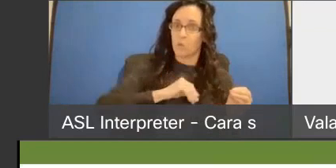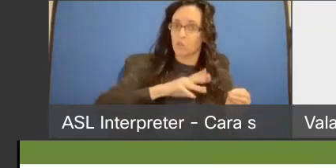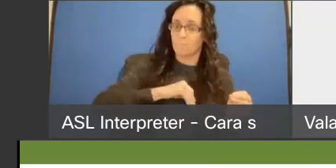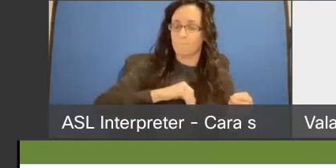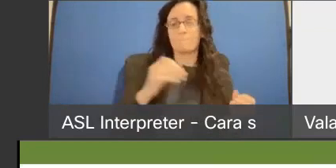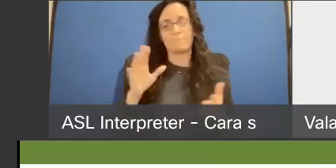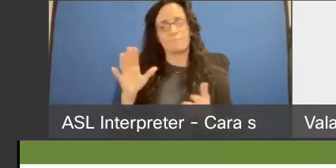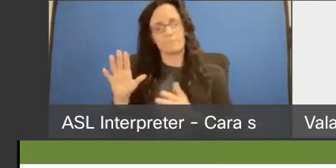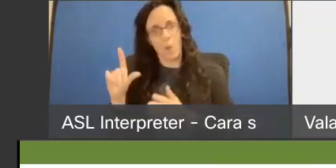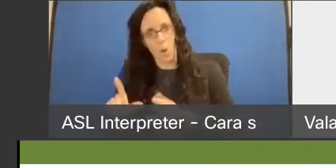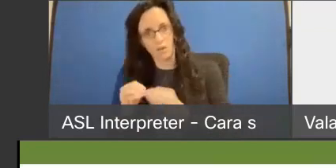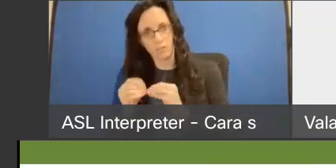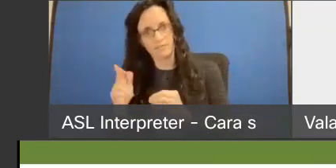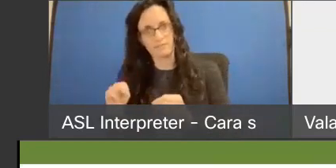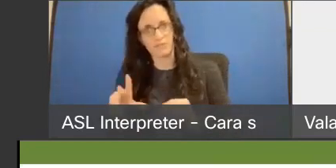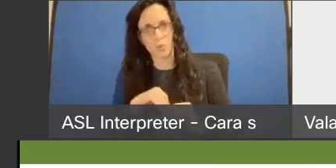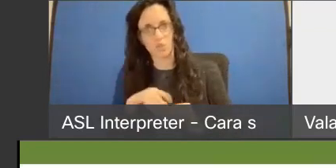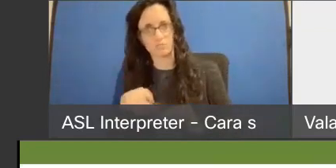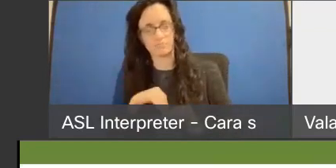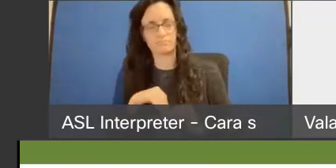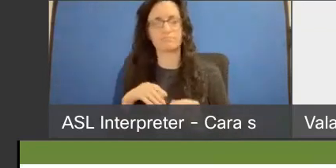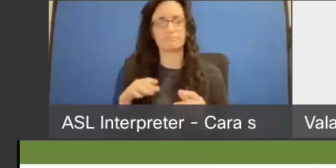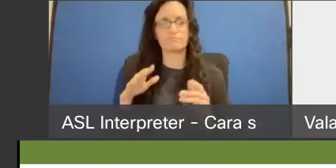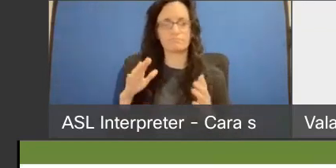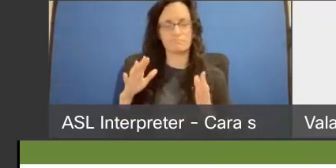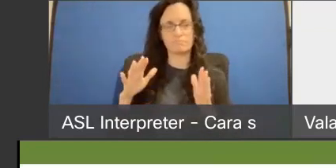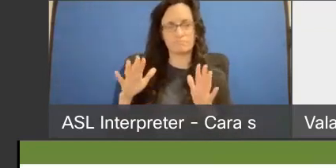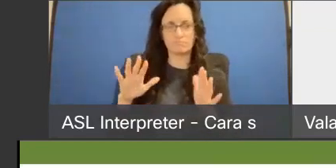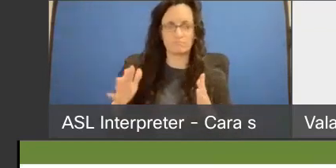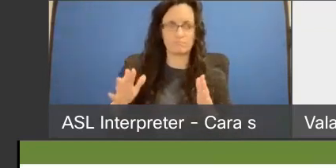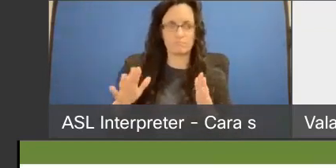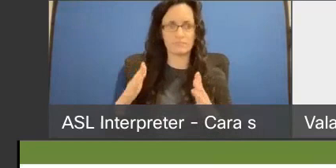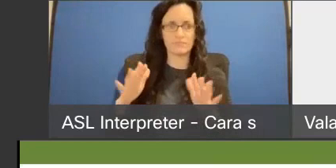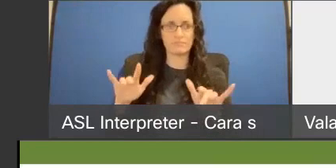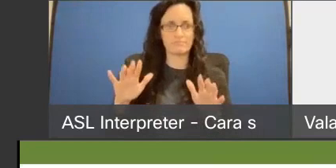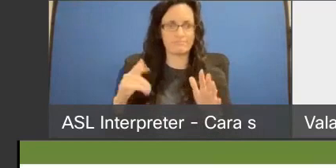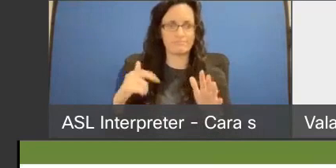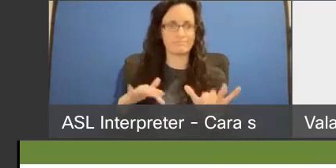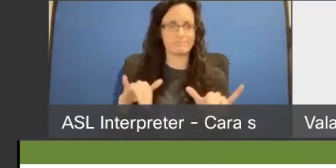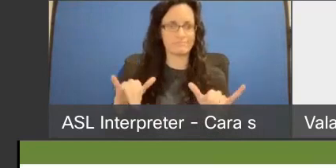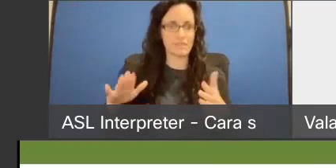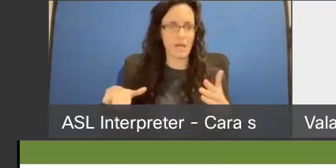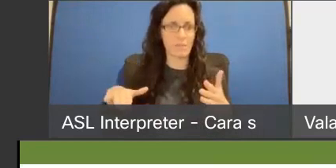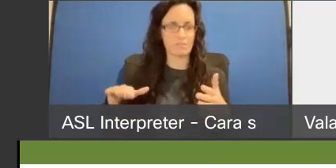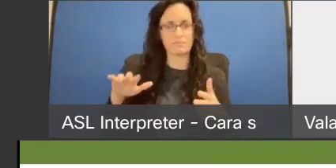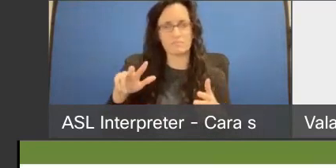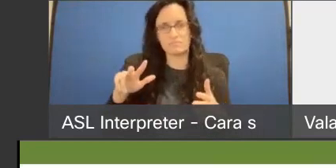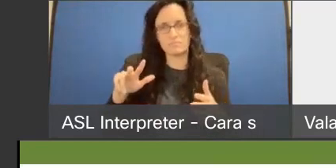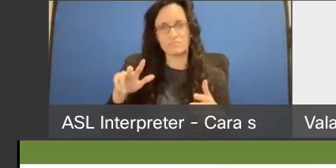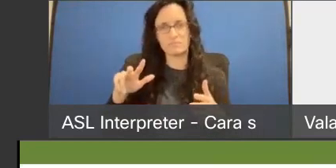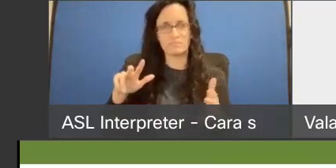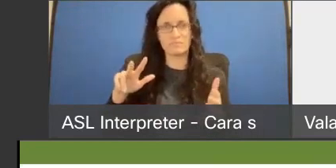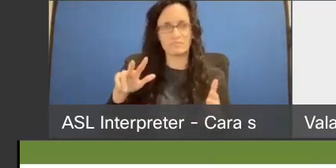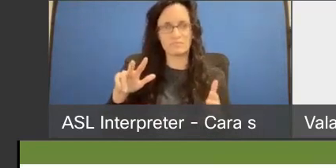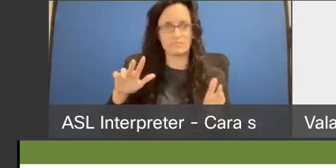see that this particular study took some that were pretty similar, 39, 40 million, and look at the total number of